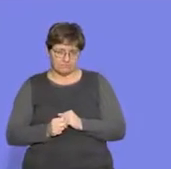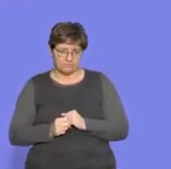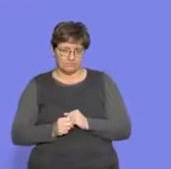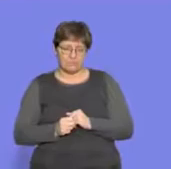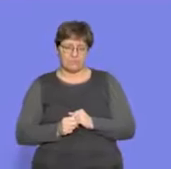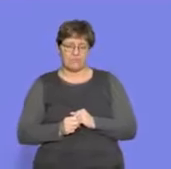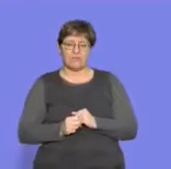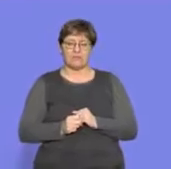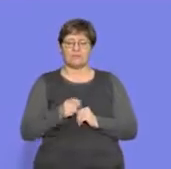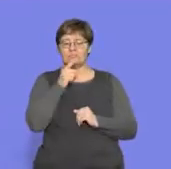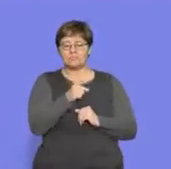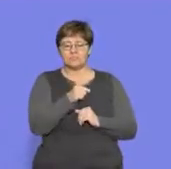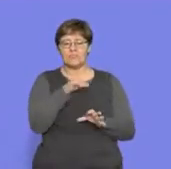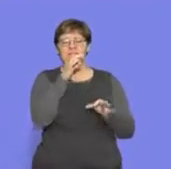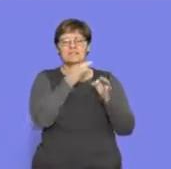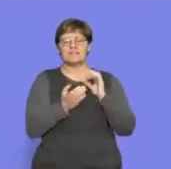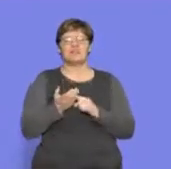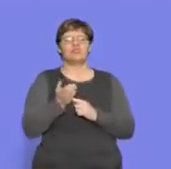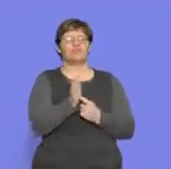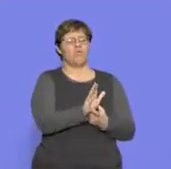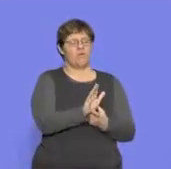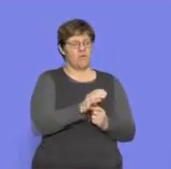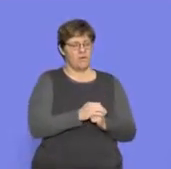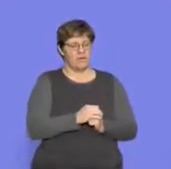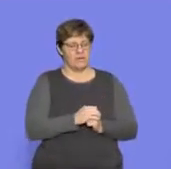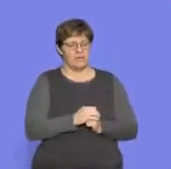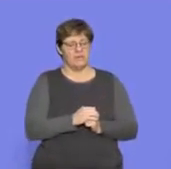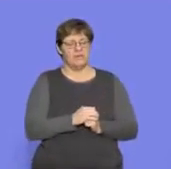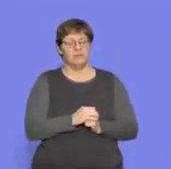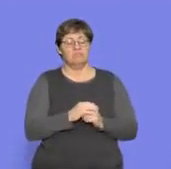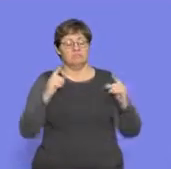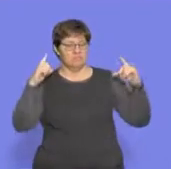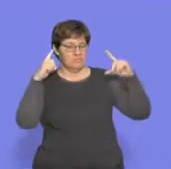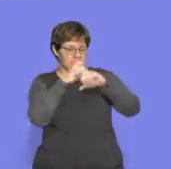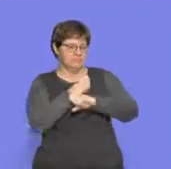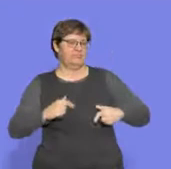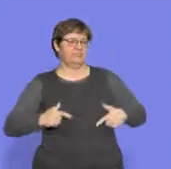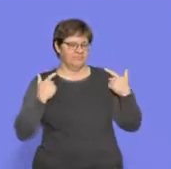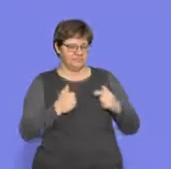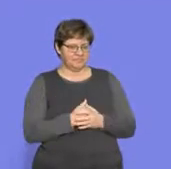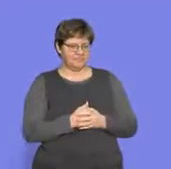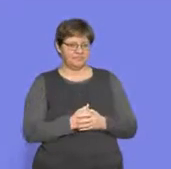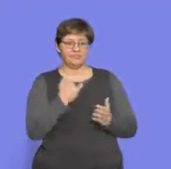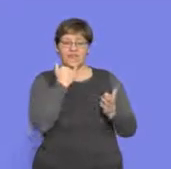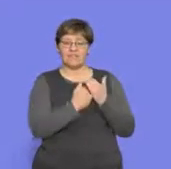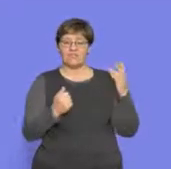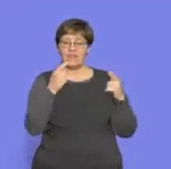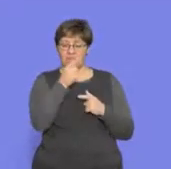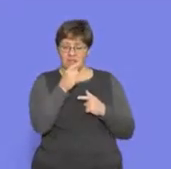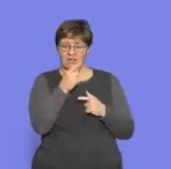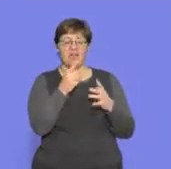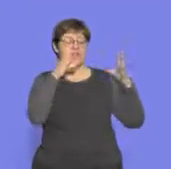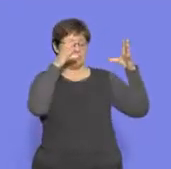So this is a simple illustration to show you that the complexity of life forms. So individuals put together